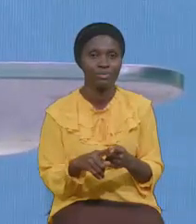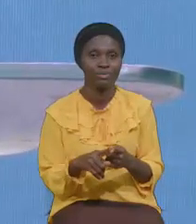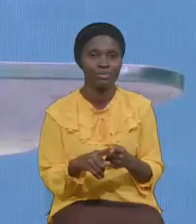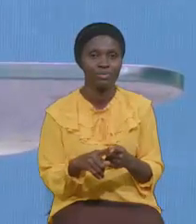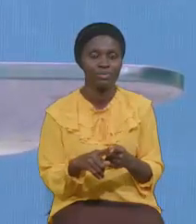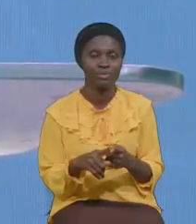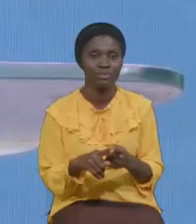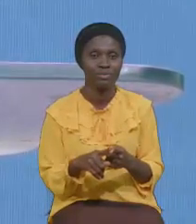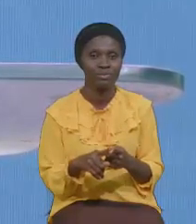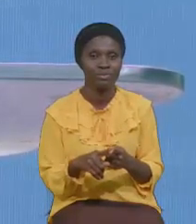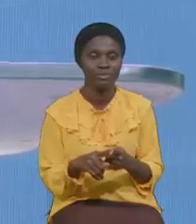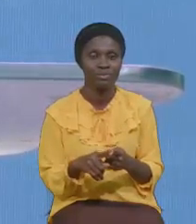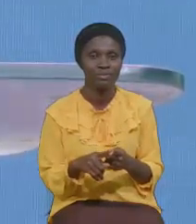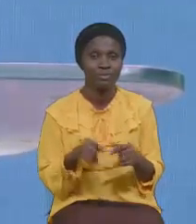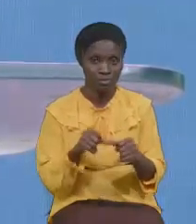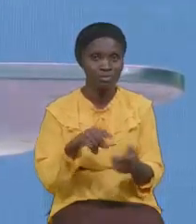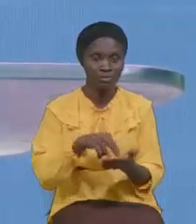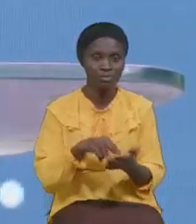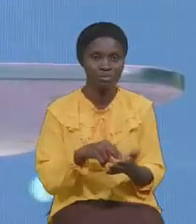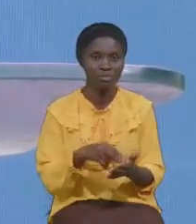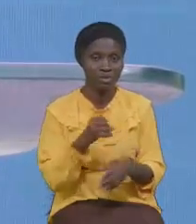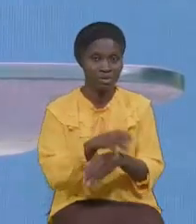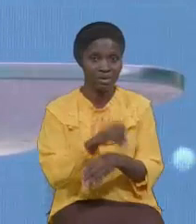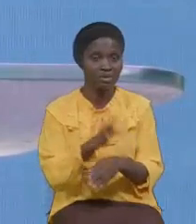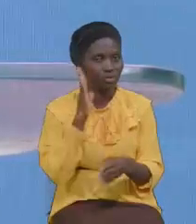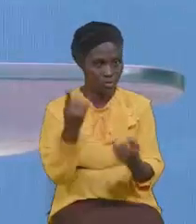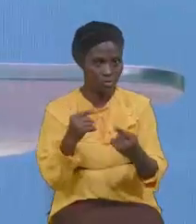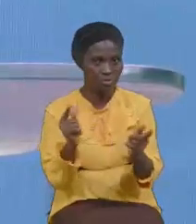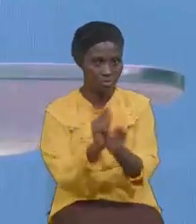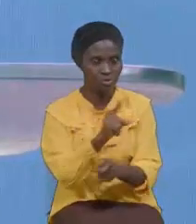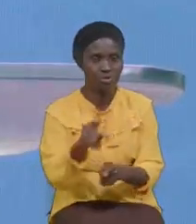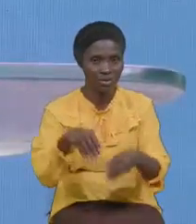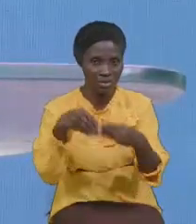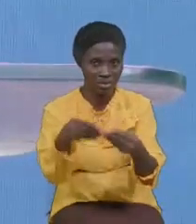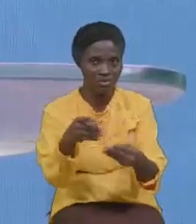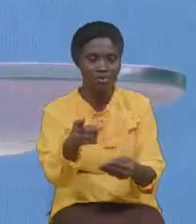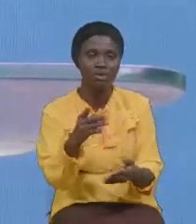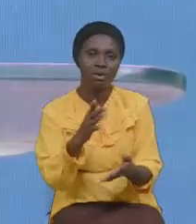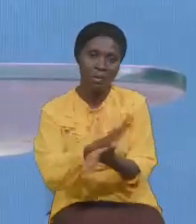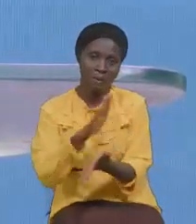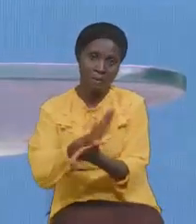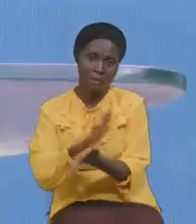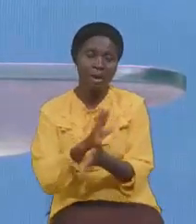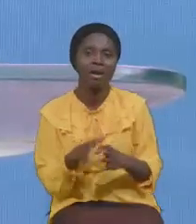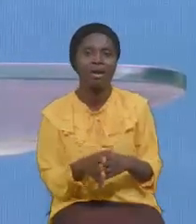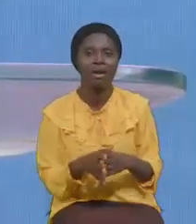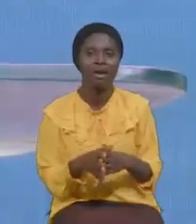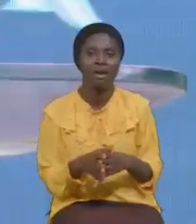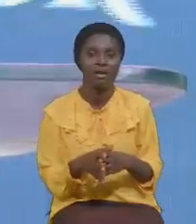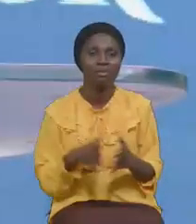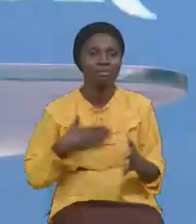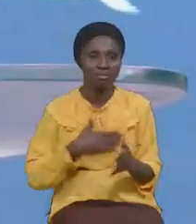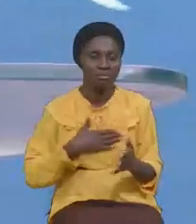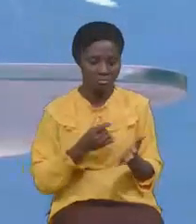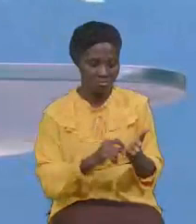around you, keep standing. They will attend to you. They will give you a piece of paper. Kindly